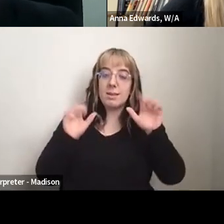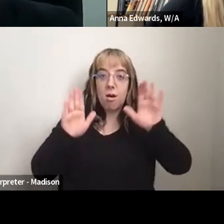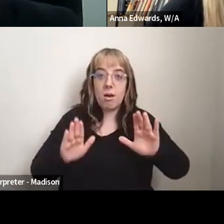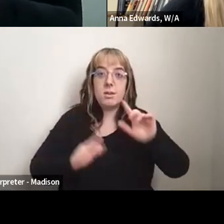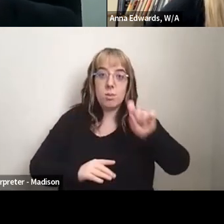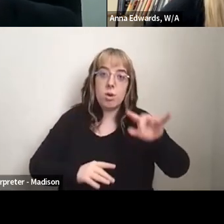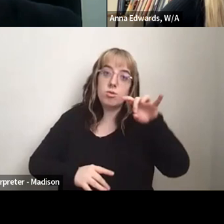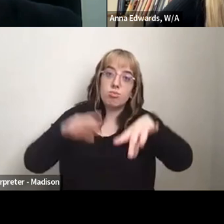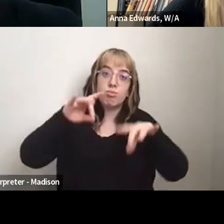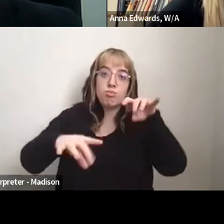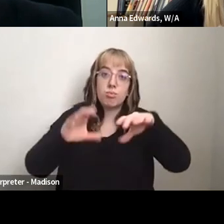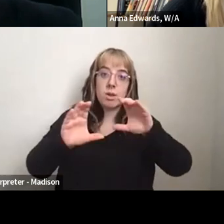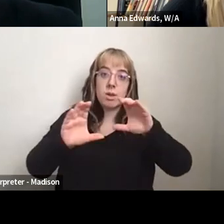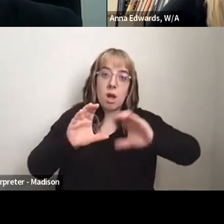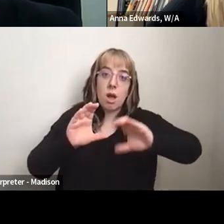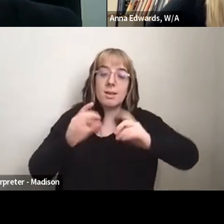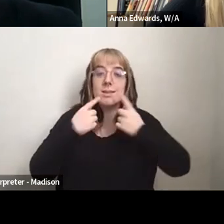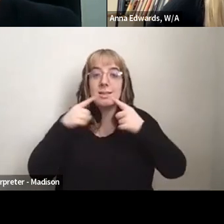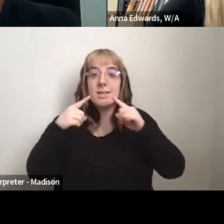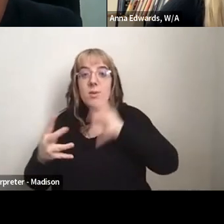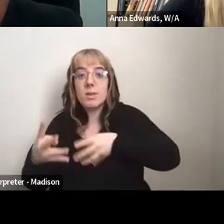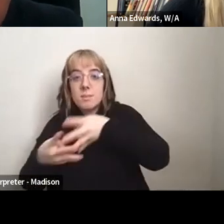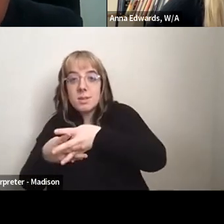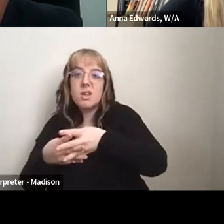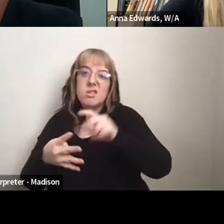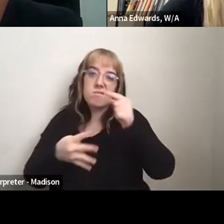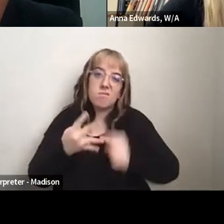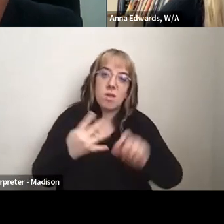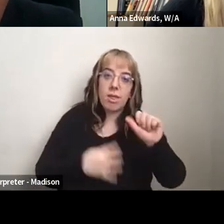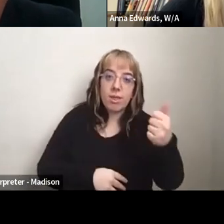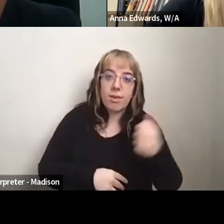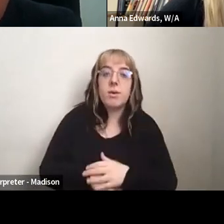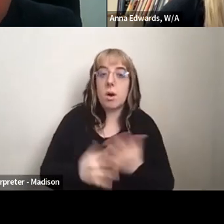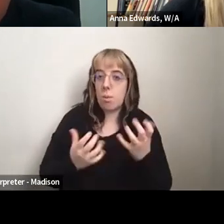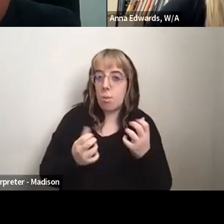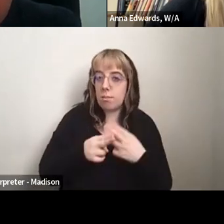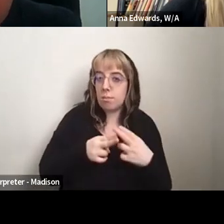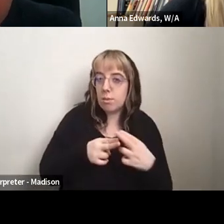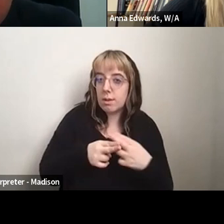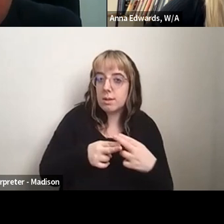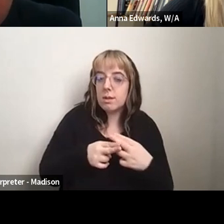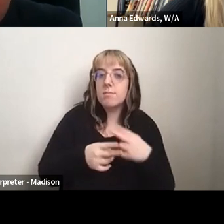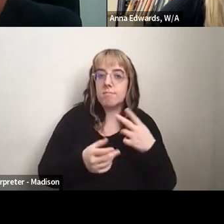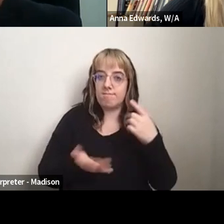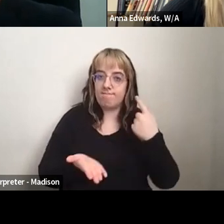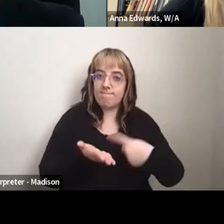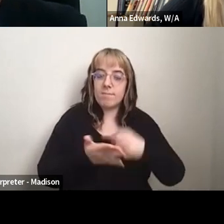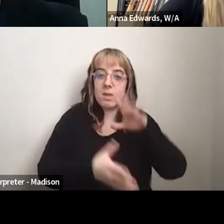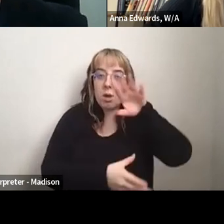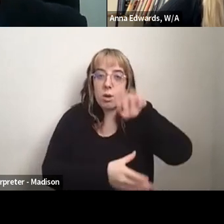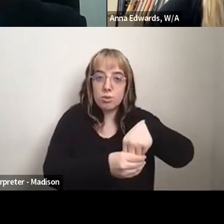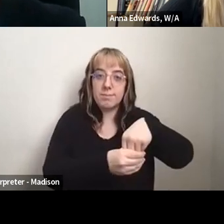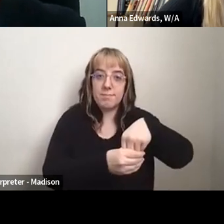about examples of successful implementations and other things, but I wanted to quickly talk about inclusion